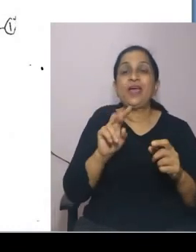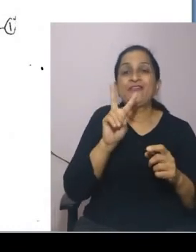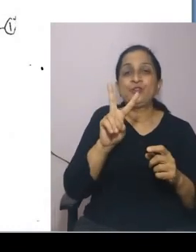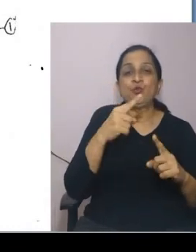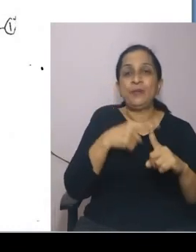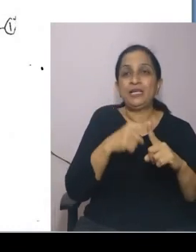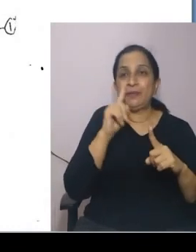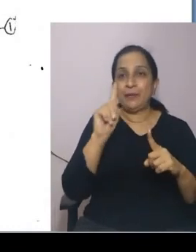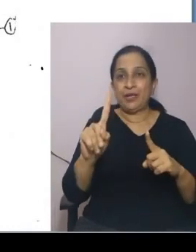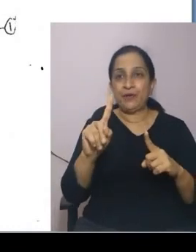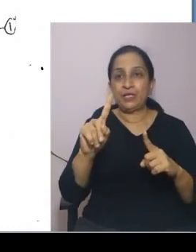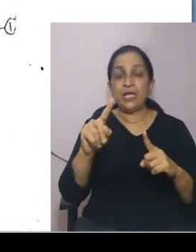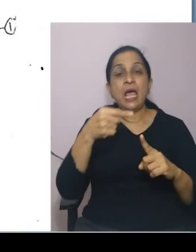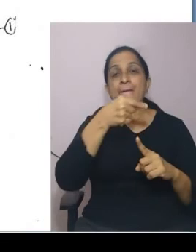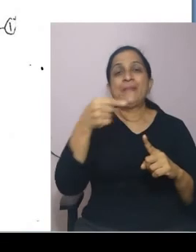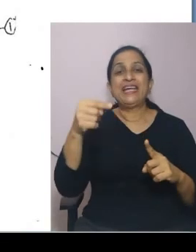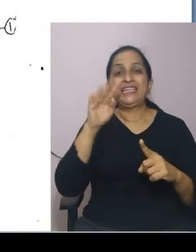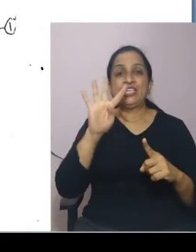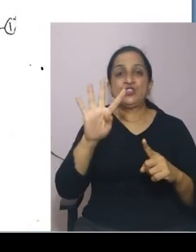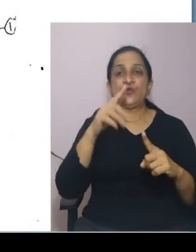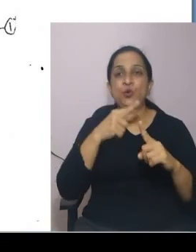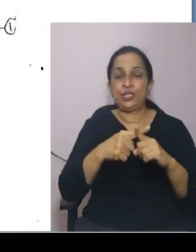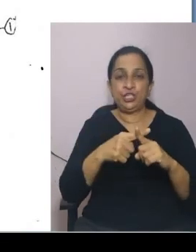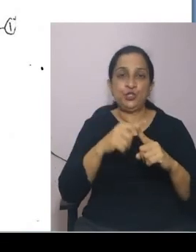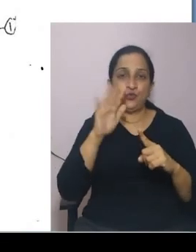here you put the value of x and y,